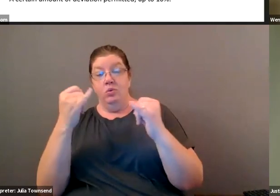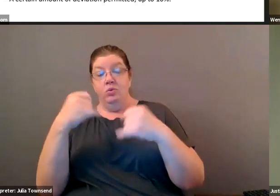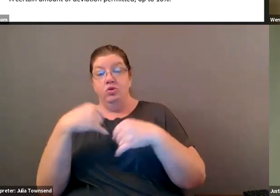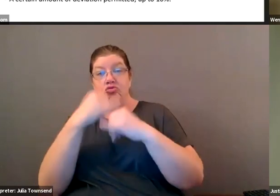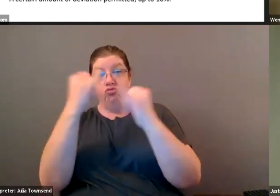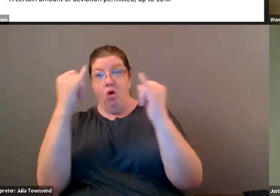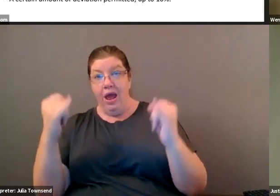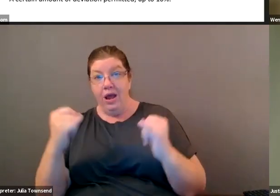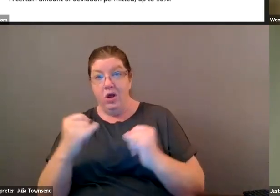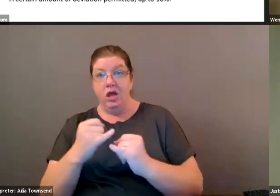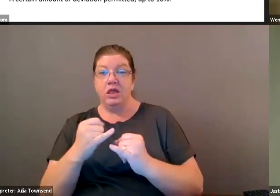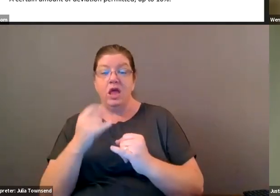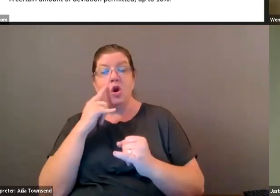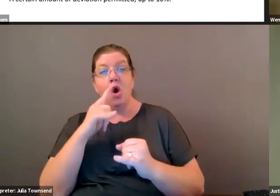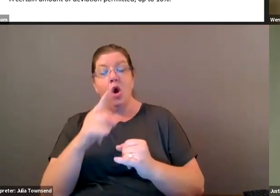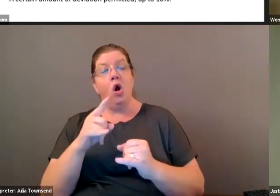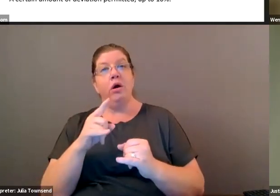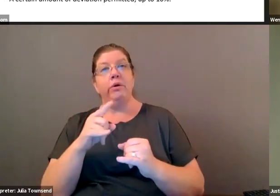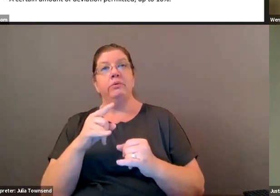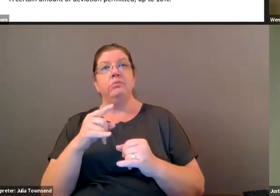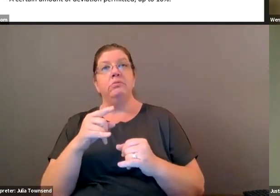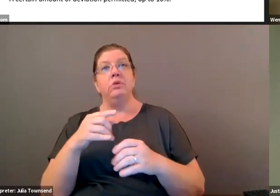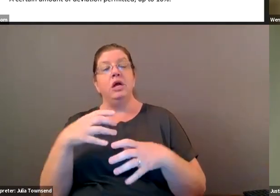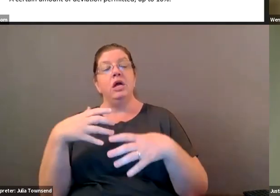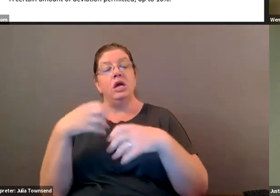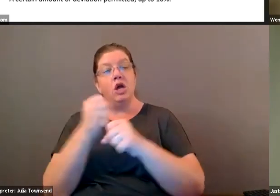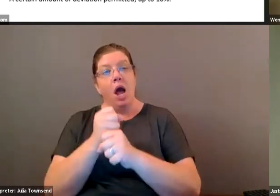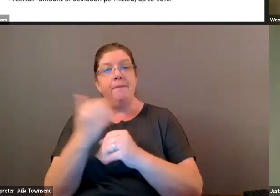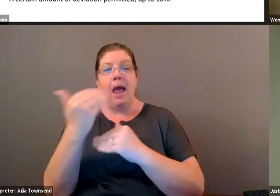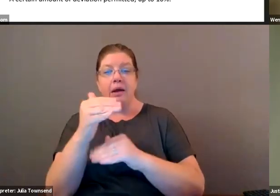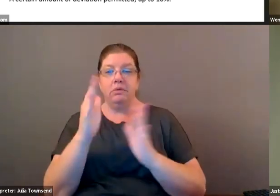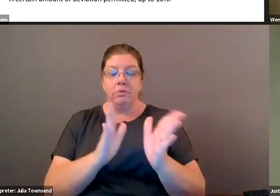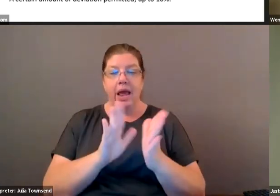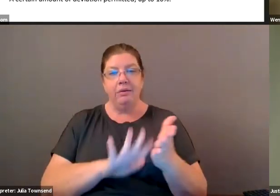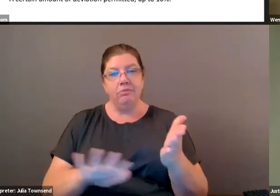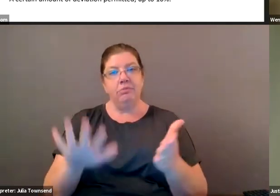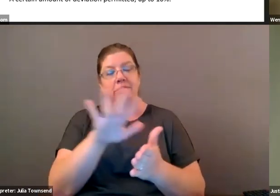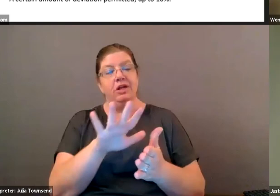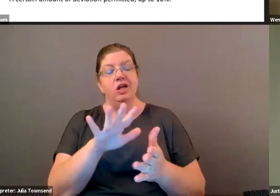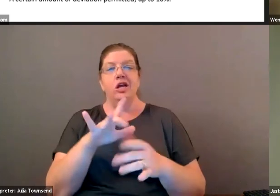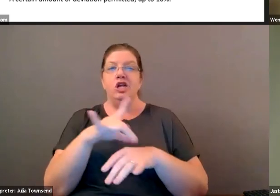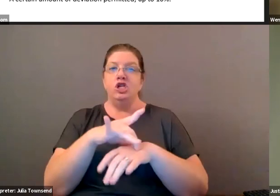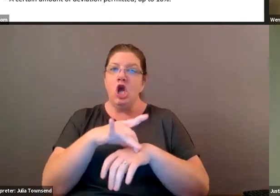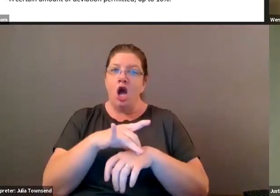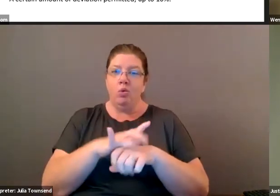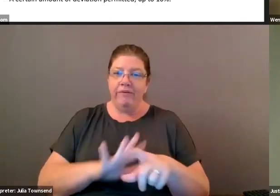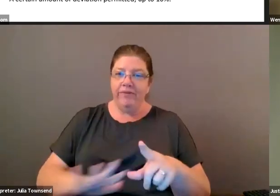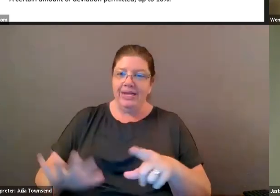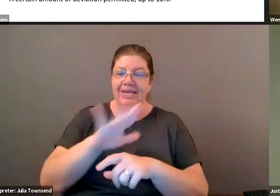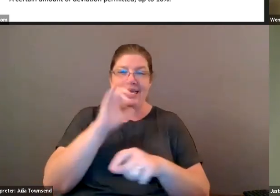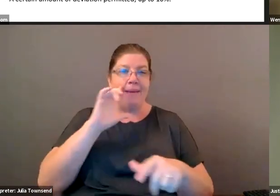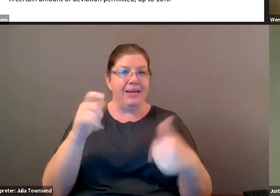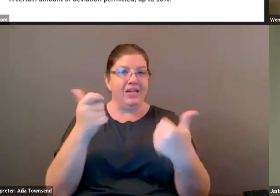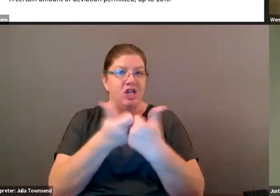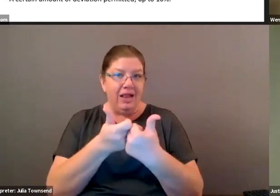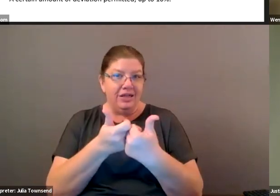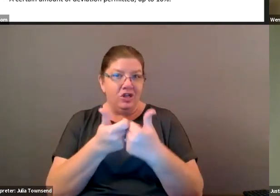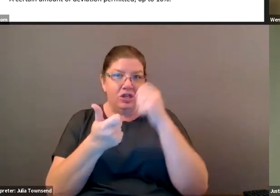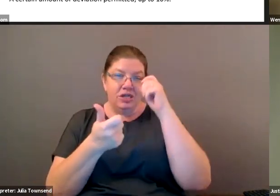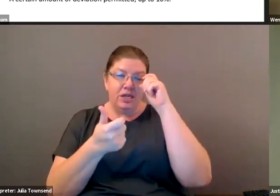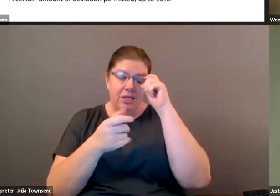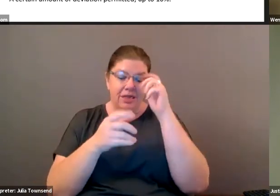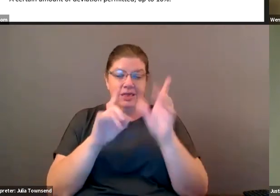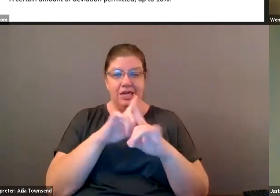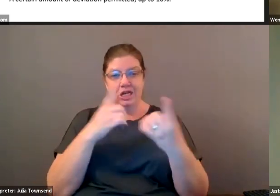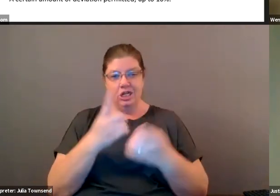compact and contiguous. Now geography can be challenging, and the district has a certain shape. And